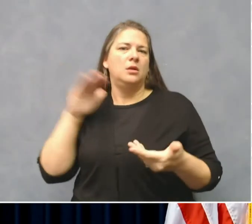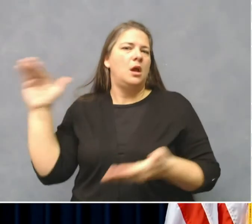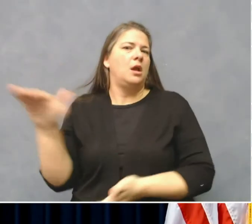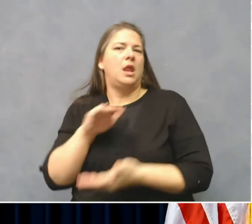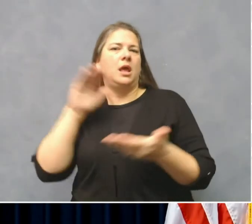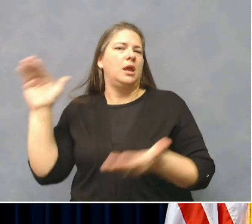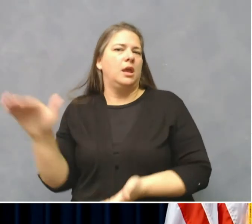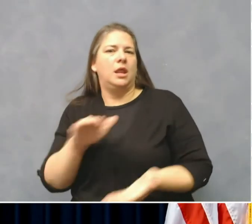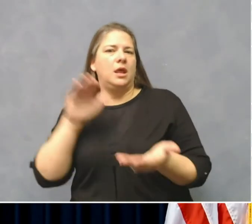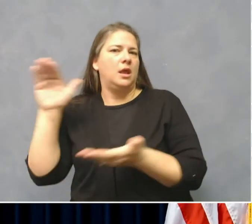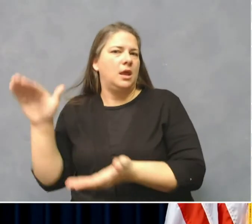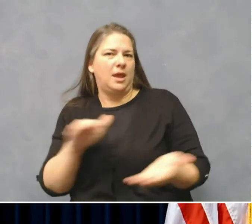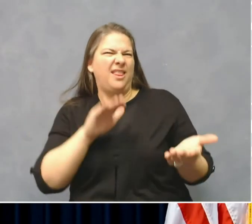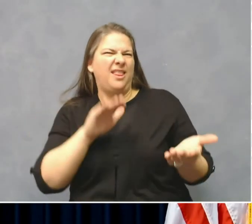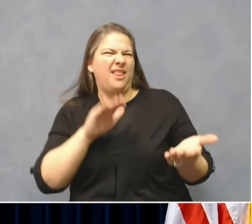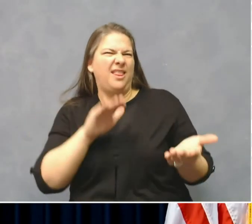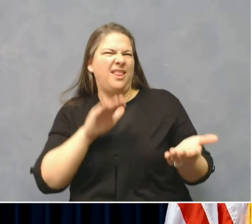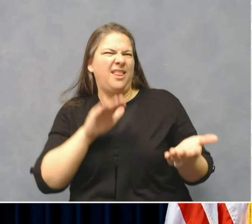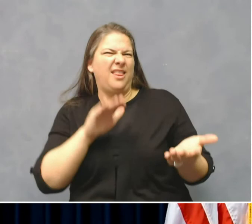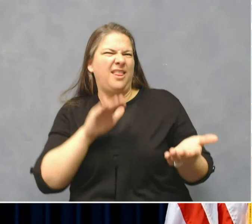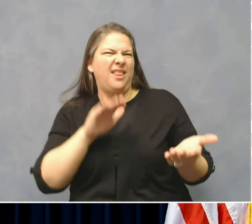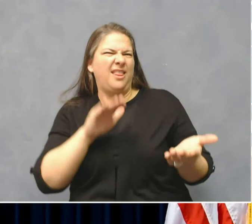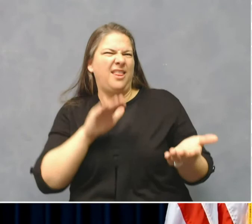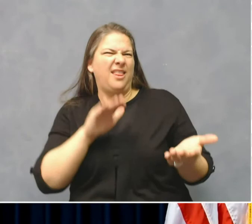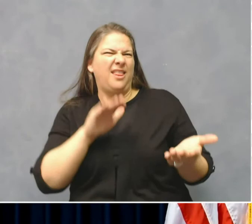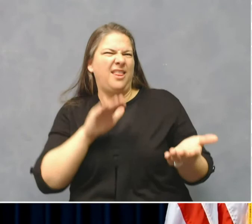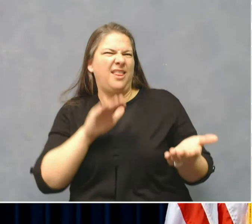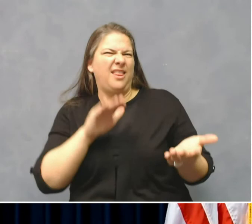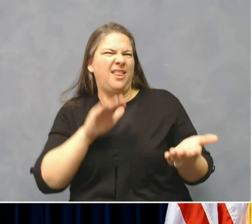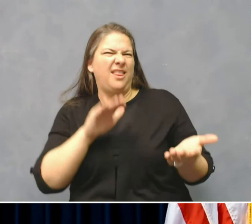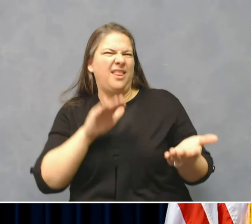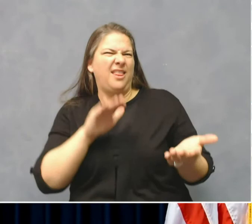Thing that starts in a trickle, and then